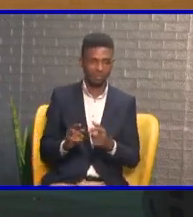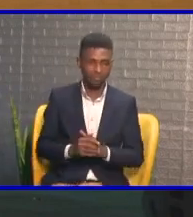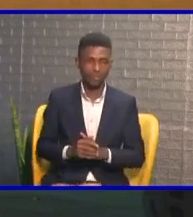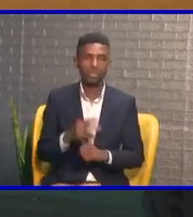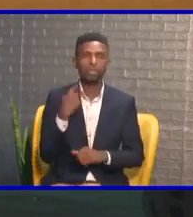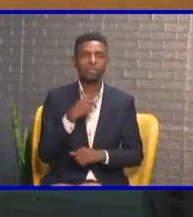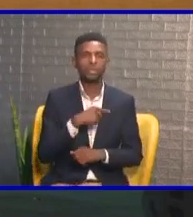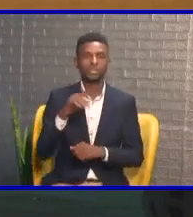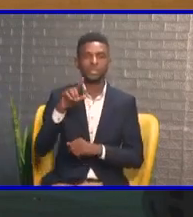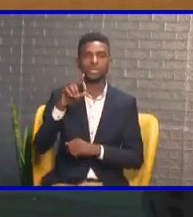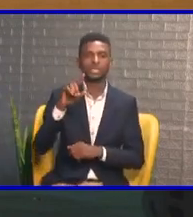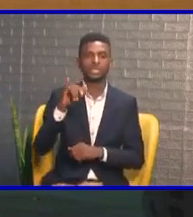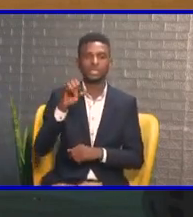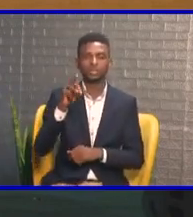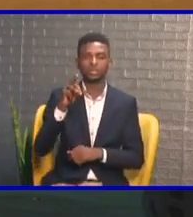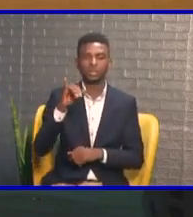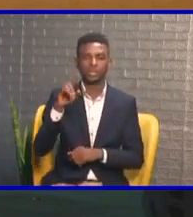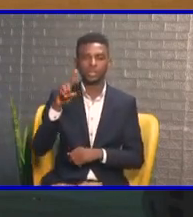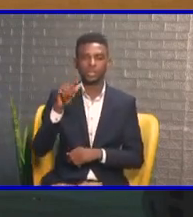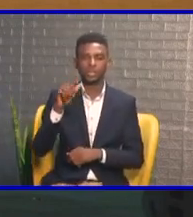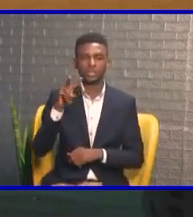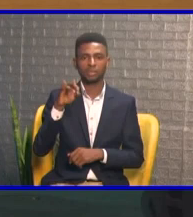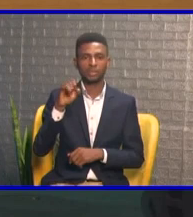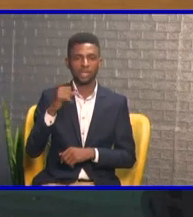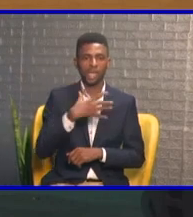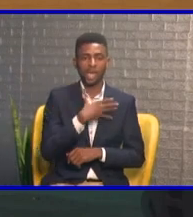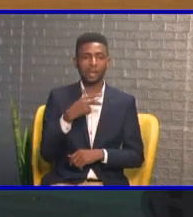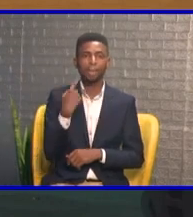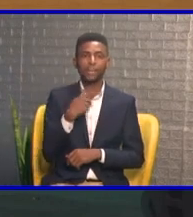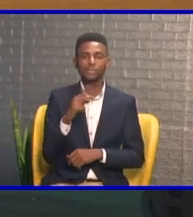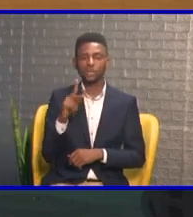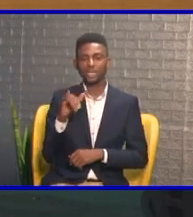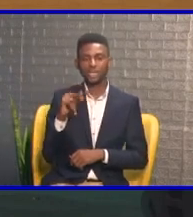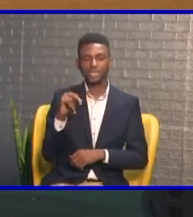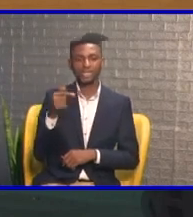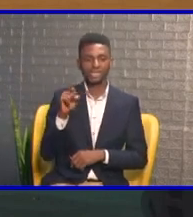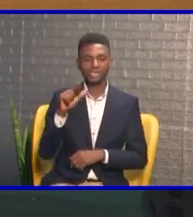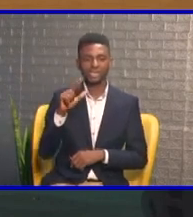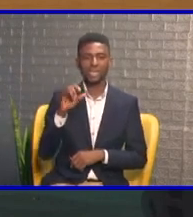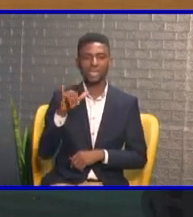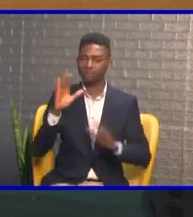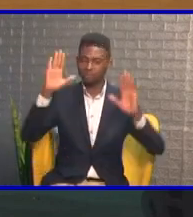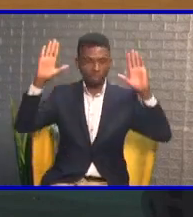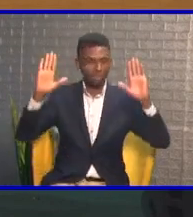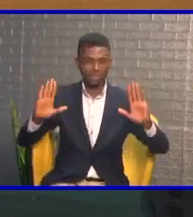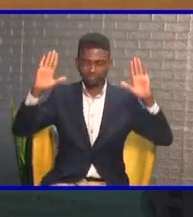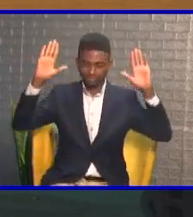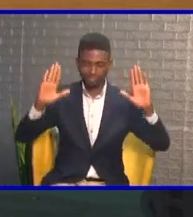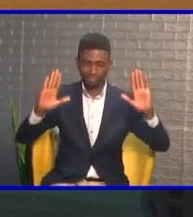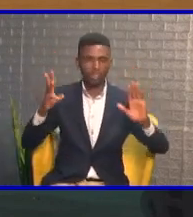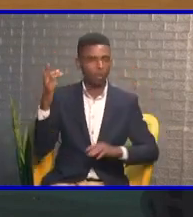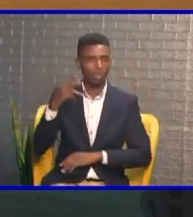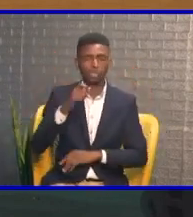Pastor Yemi Davids and Pastor Kingsley this afternoon. Amazing, amazing, amazing. Were you not blessed